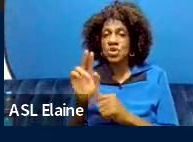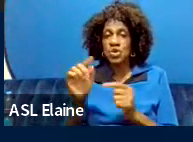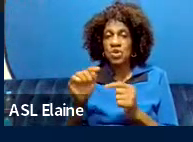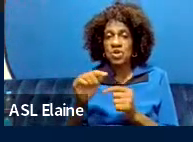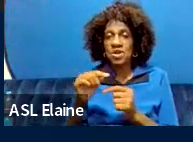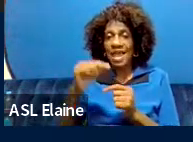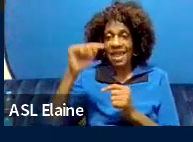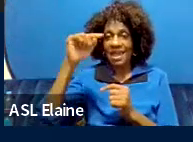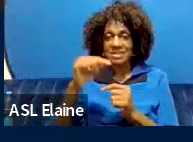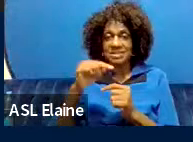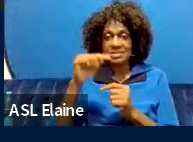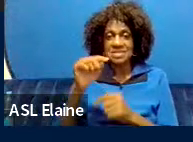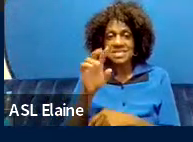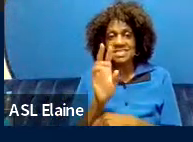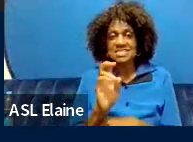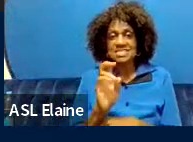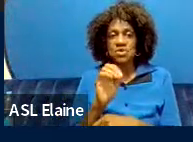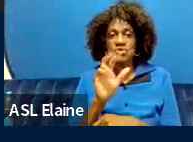703.2.5 and